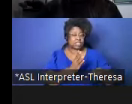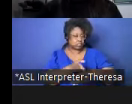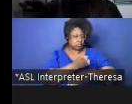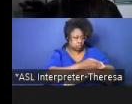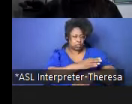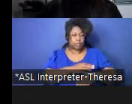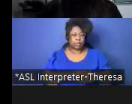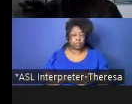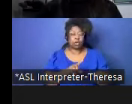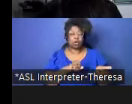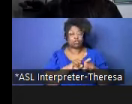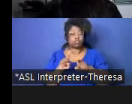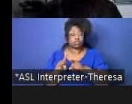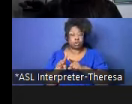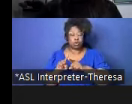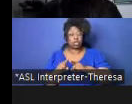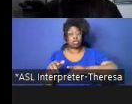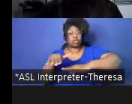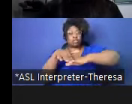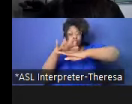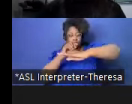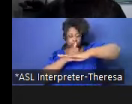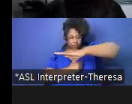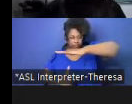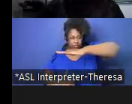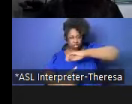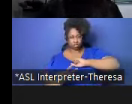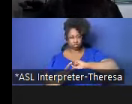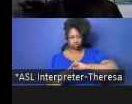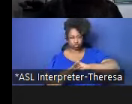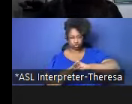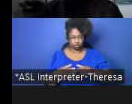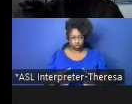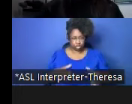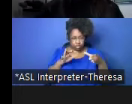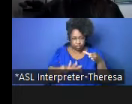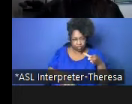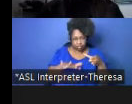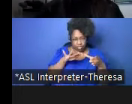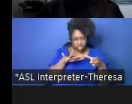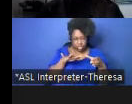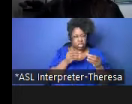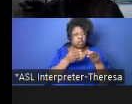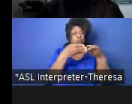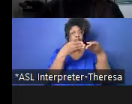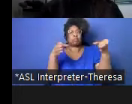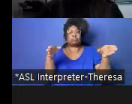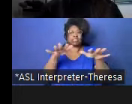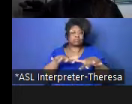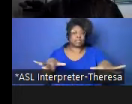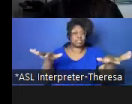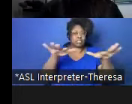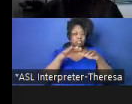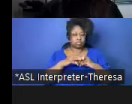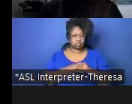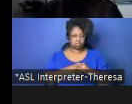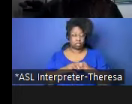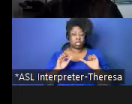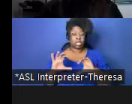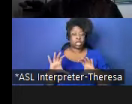storage integrated into public spaces. There's an opportunity to go even further with